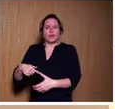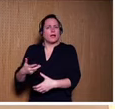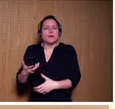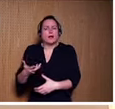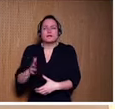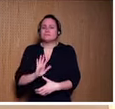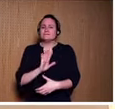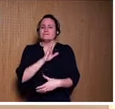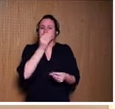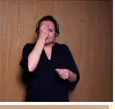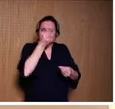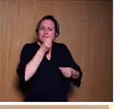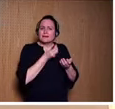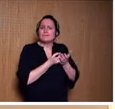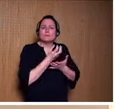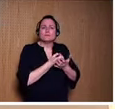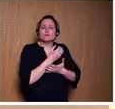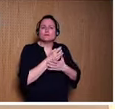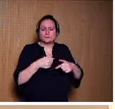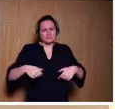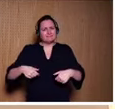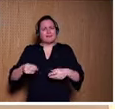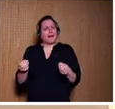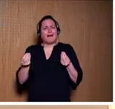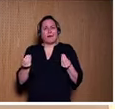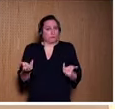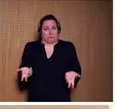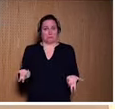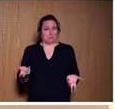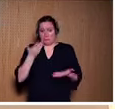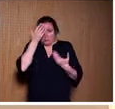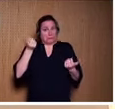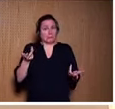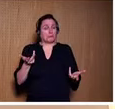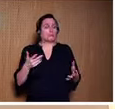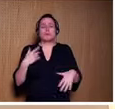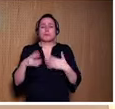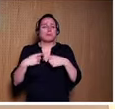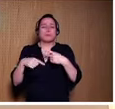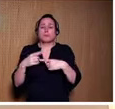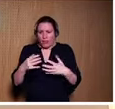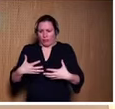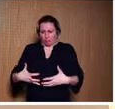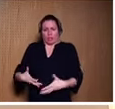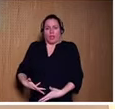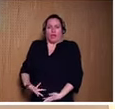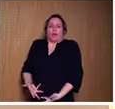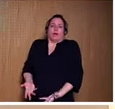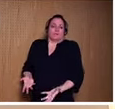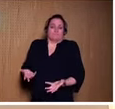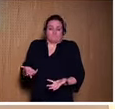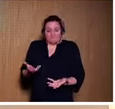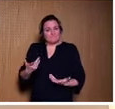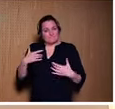to sexual and reproductive health information and services, and therefore that's affected their lives and potentially the rest of